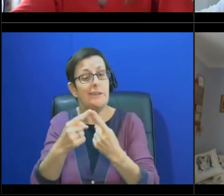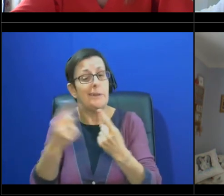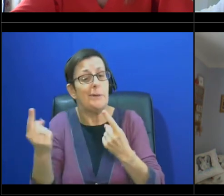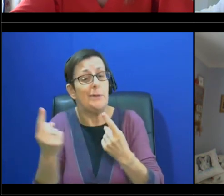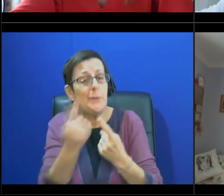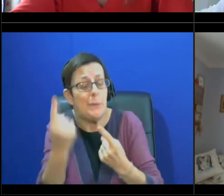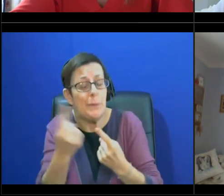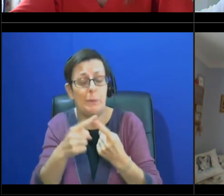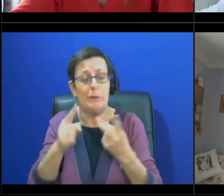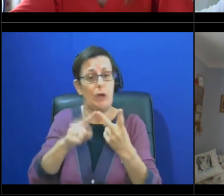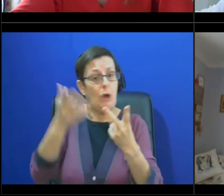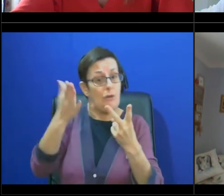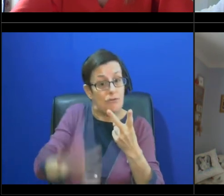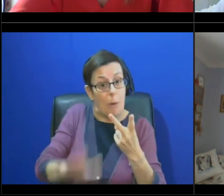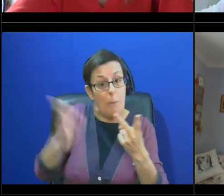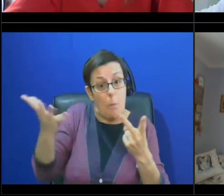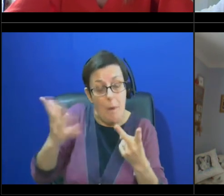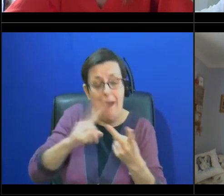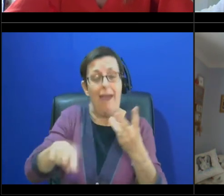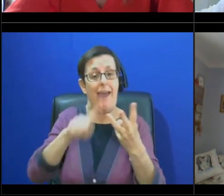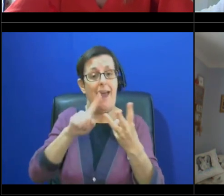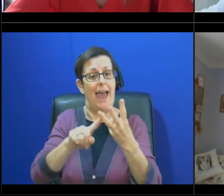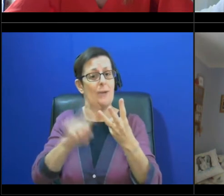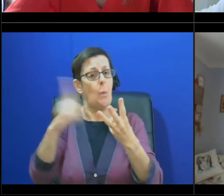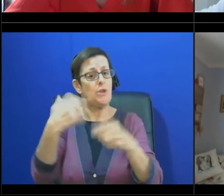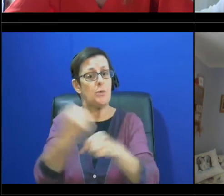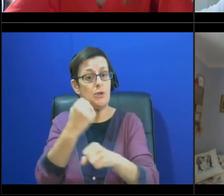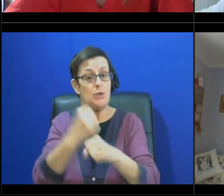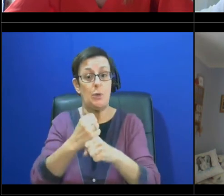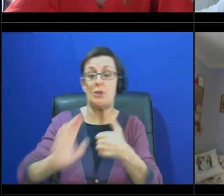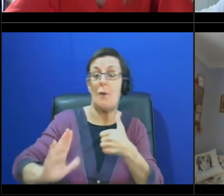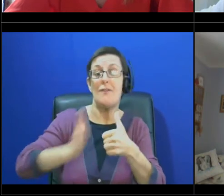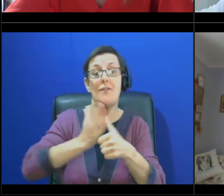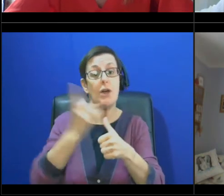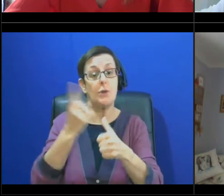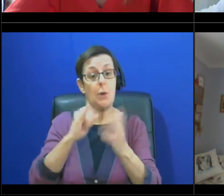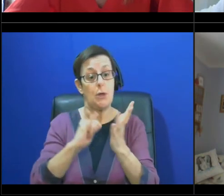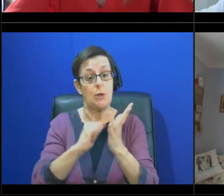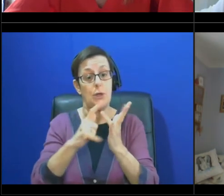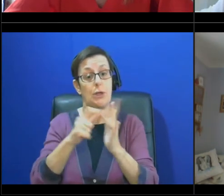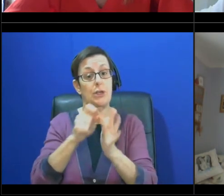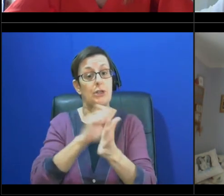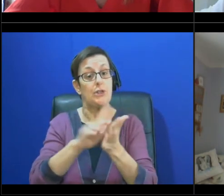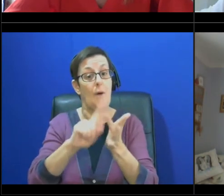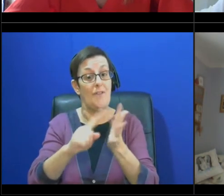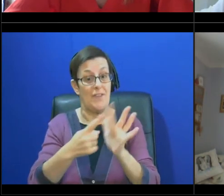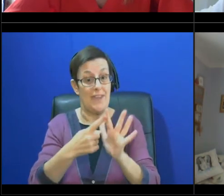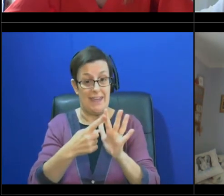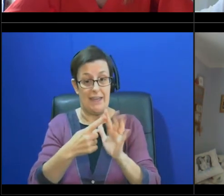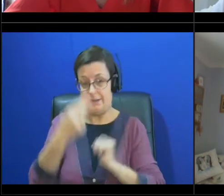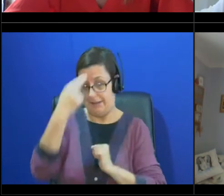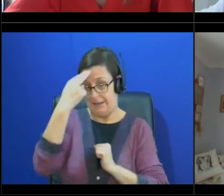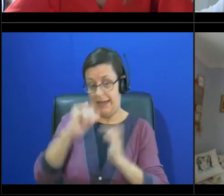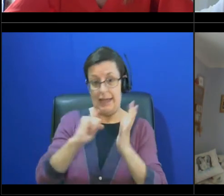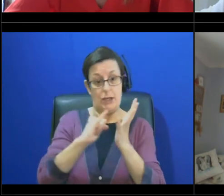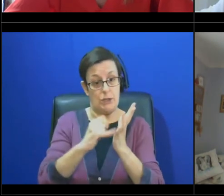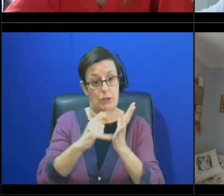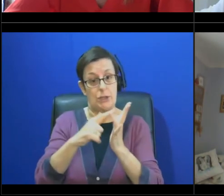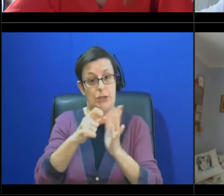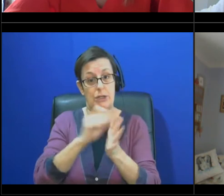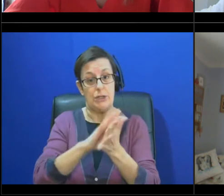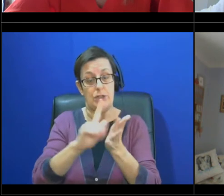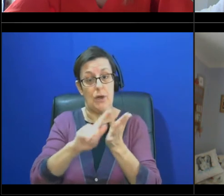from, and what you do. So over to you first, Sophie. Hello, I'm Sophie Ogunyemi. I work